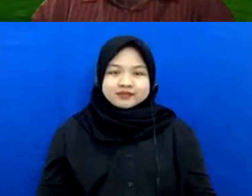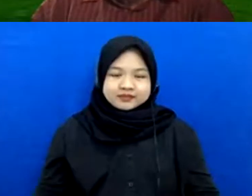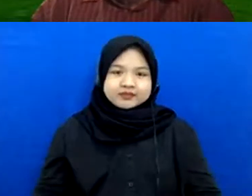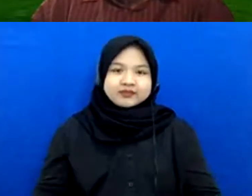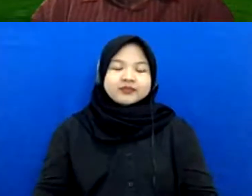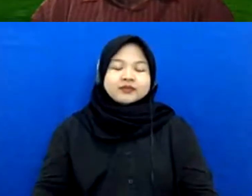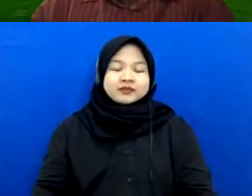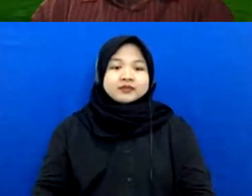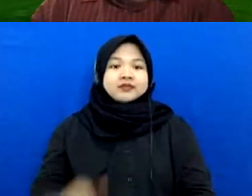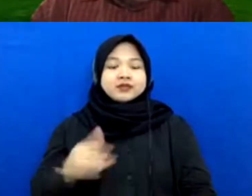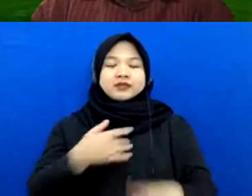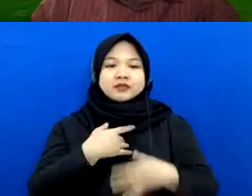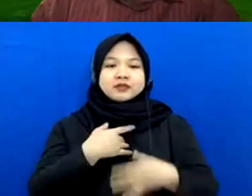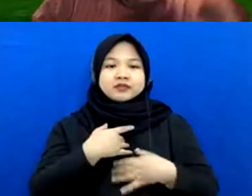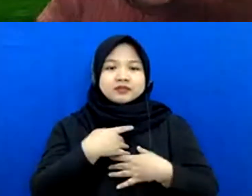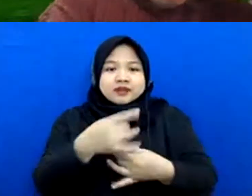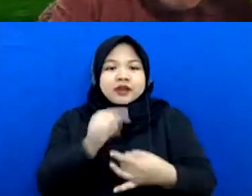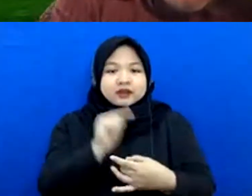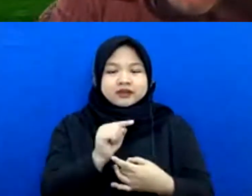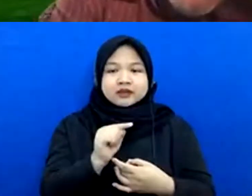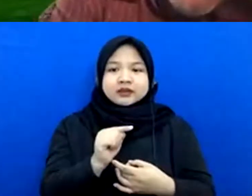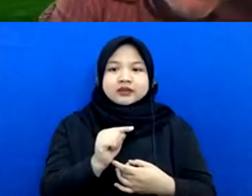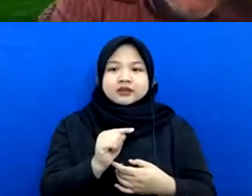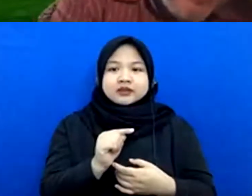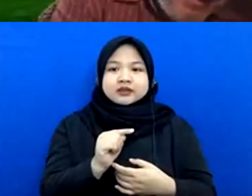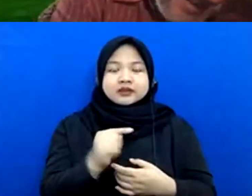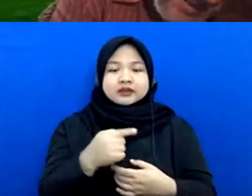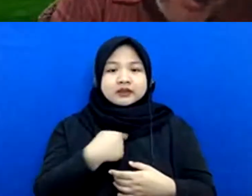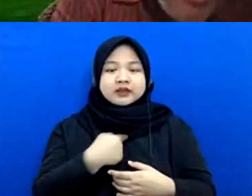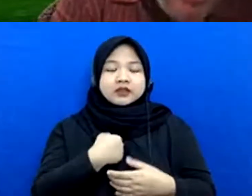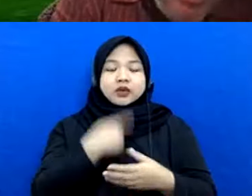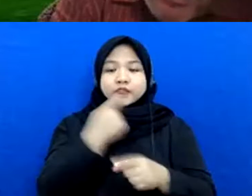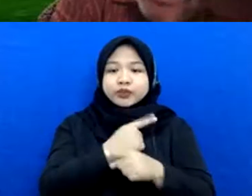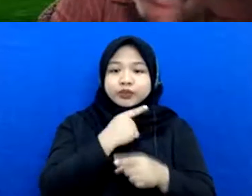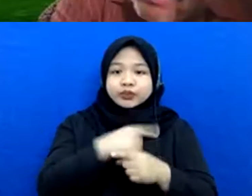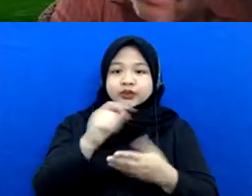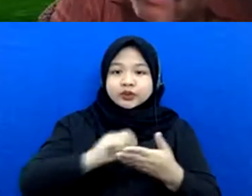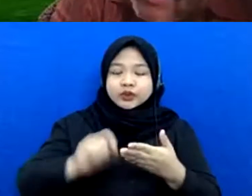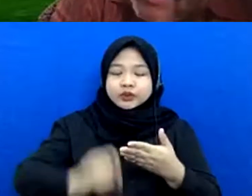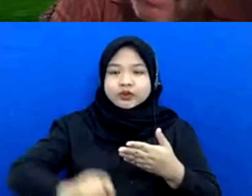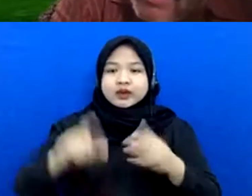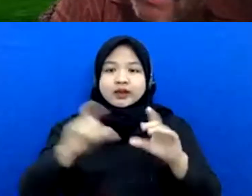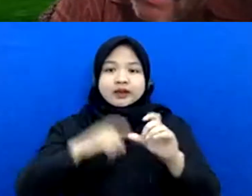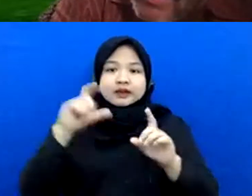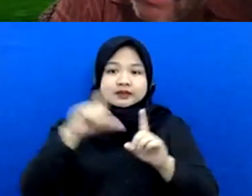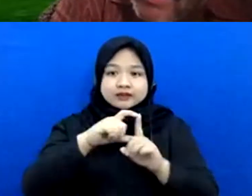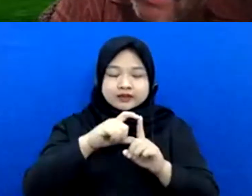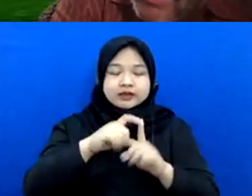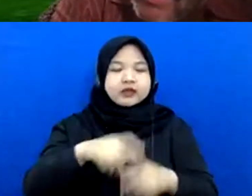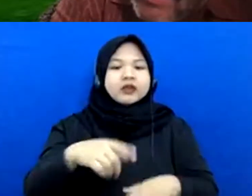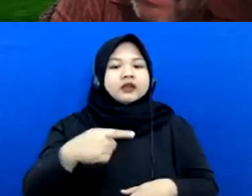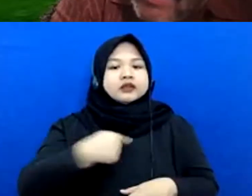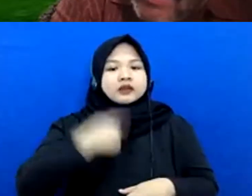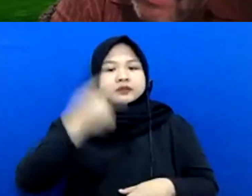is interesting for me because, well, I'm a school teacher in elementary, and I believe